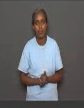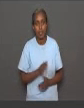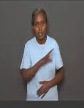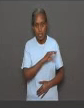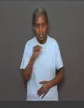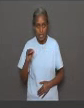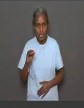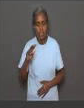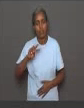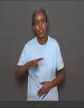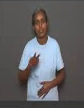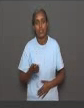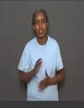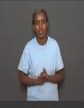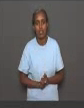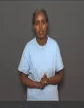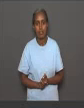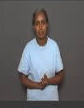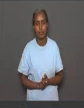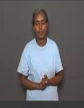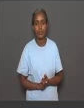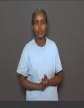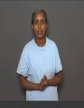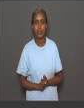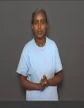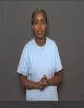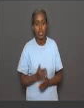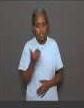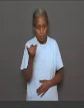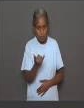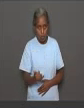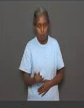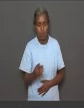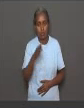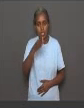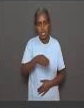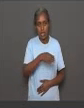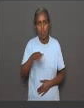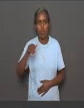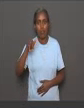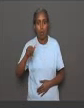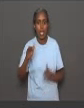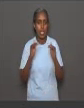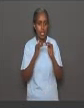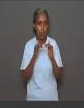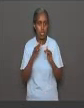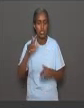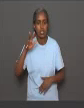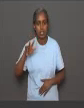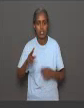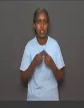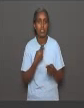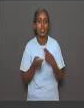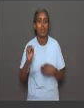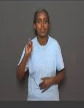and vice versa. To draw the graph of y equals 3